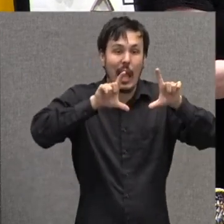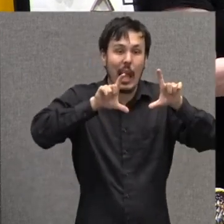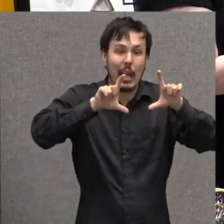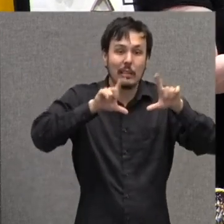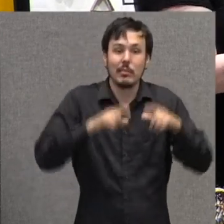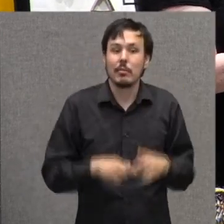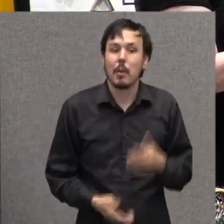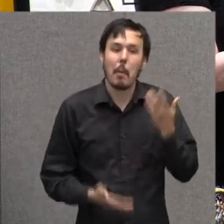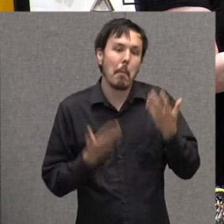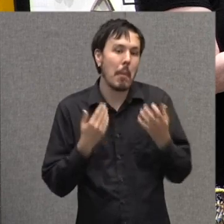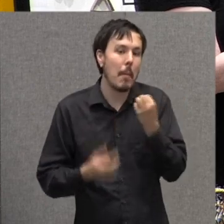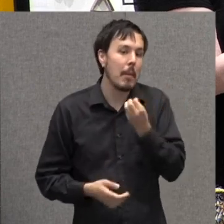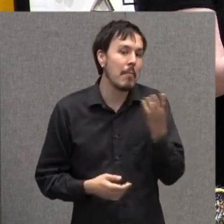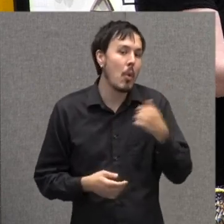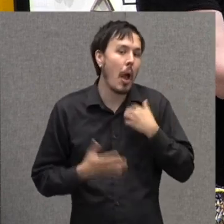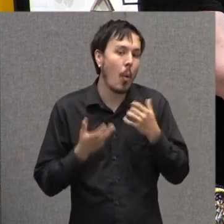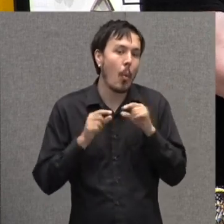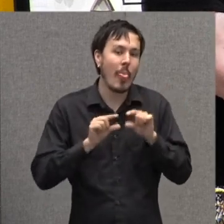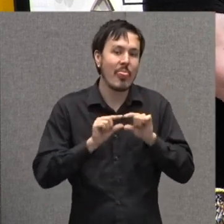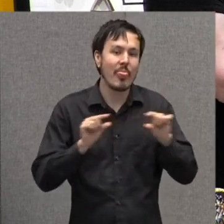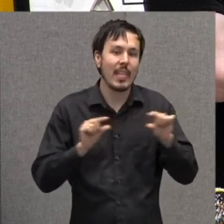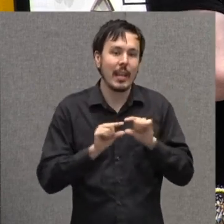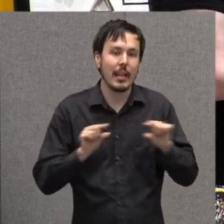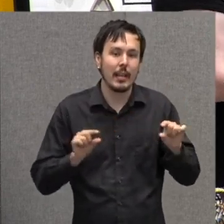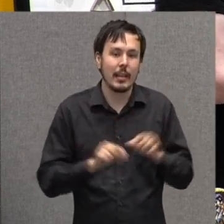Maybe I want some skinny ones.